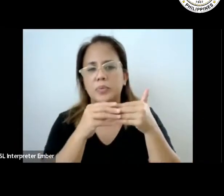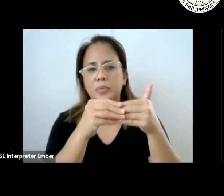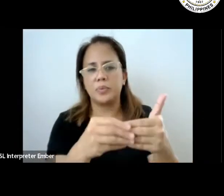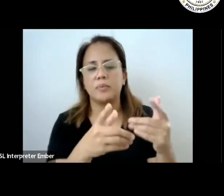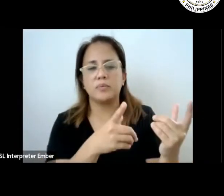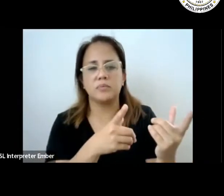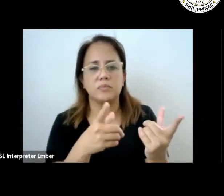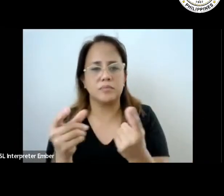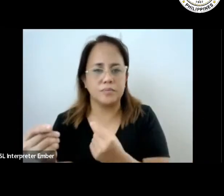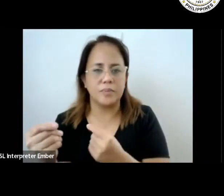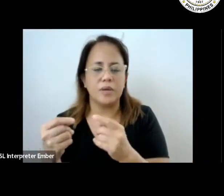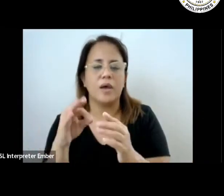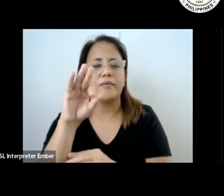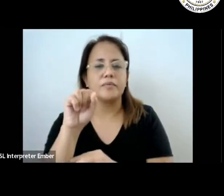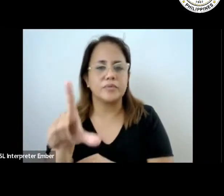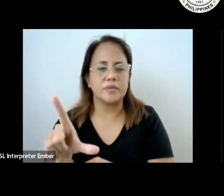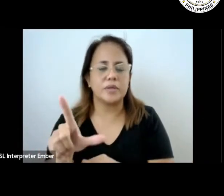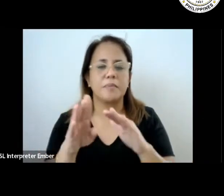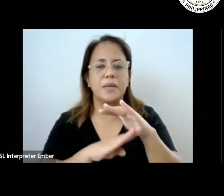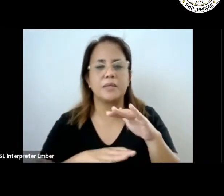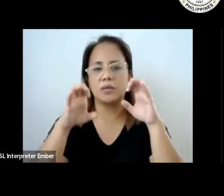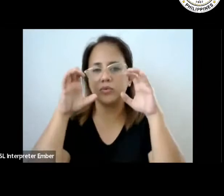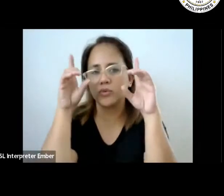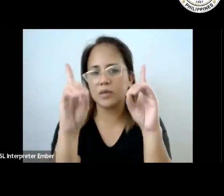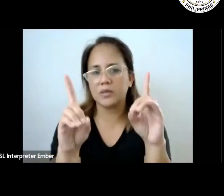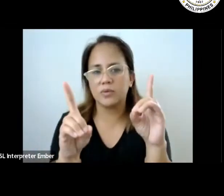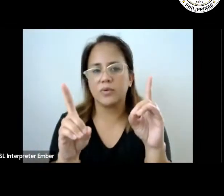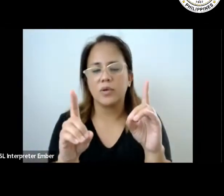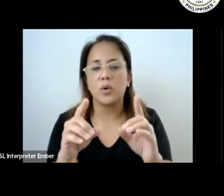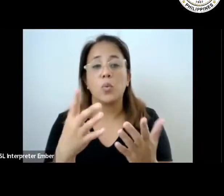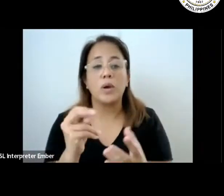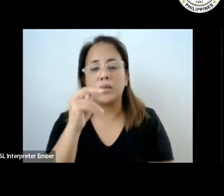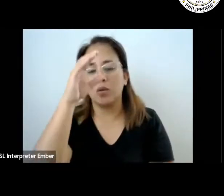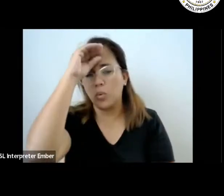of FSL in Basic Education,